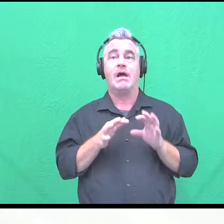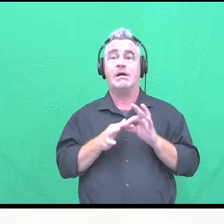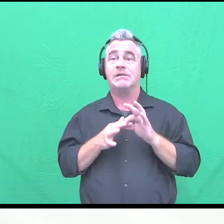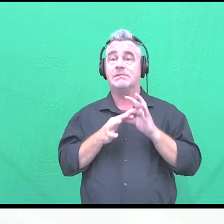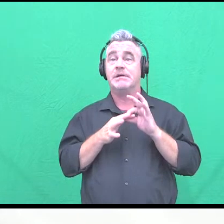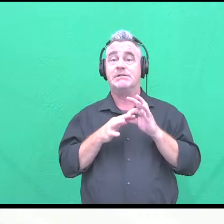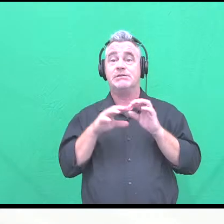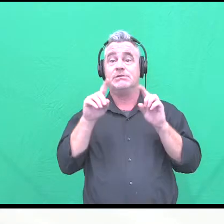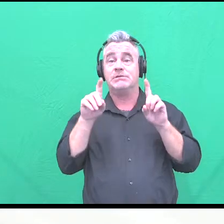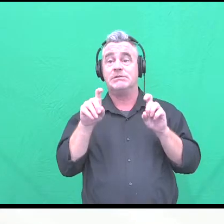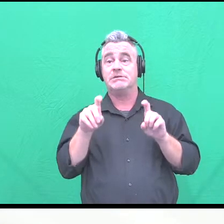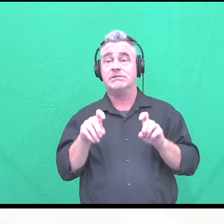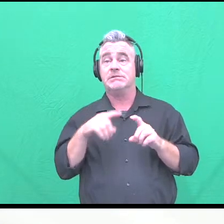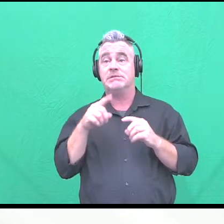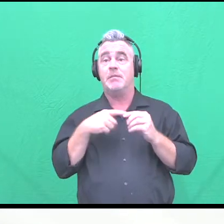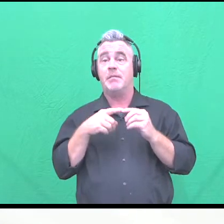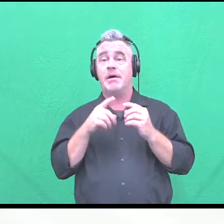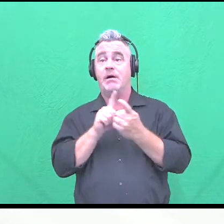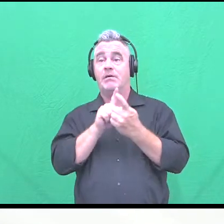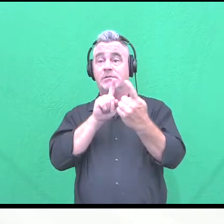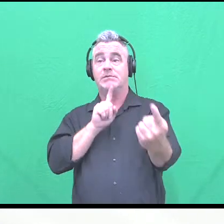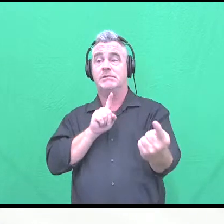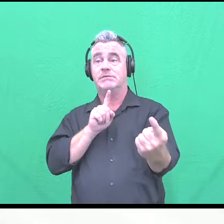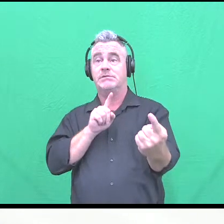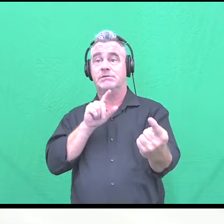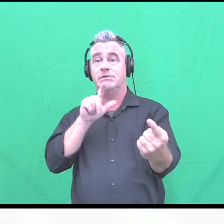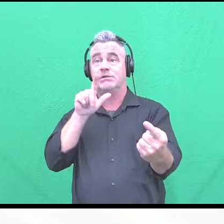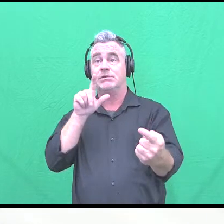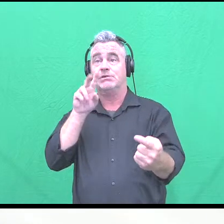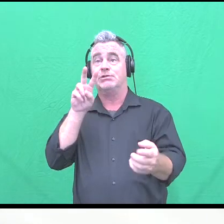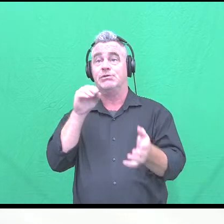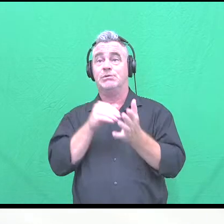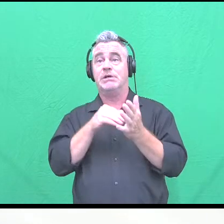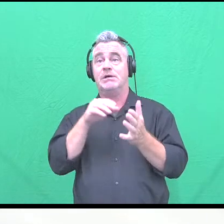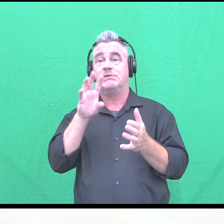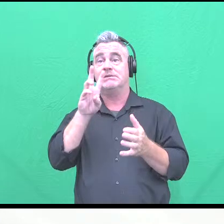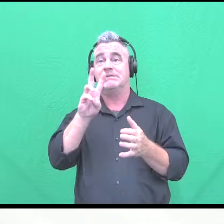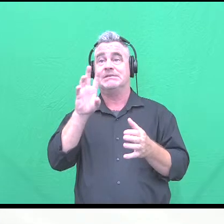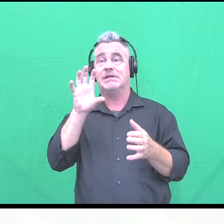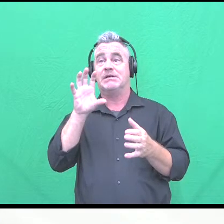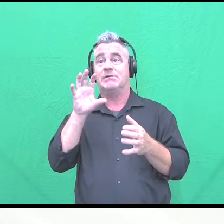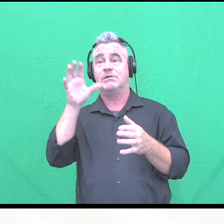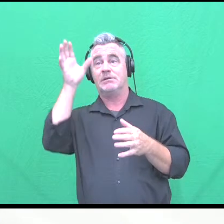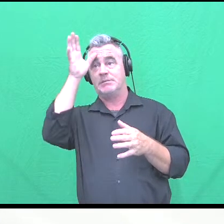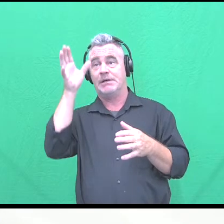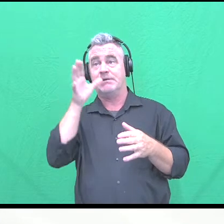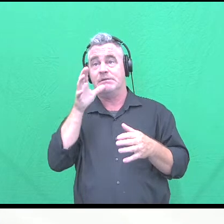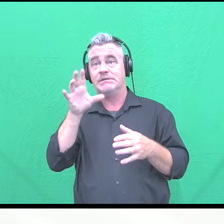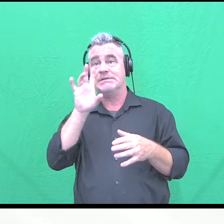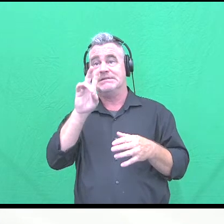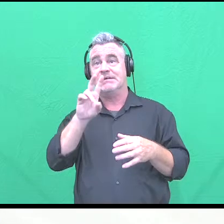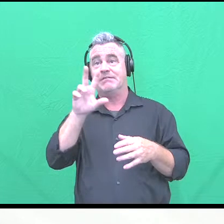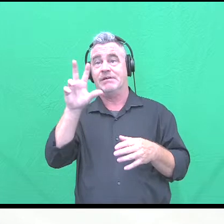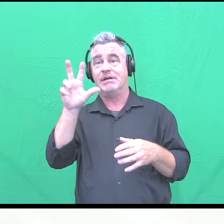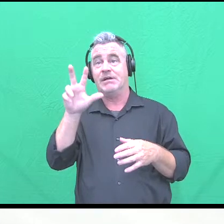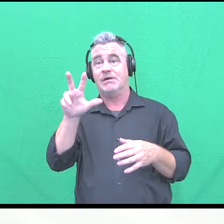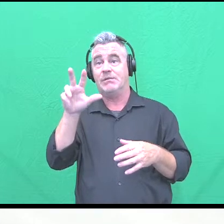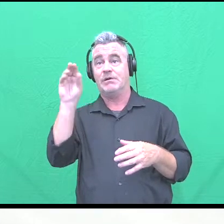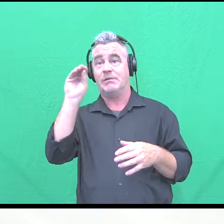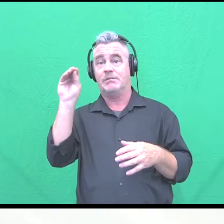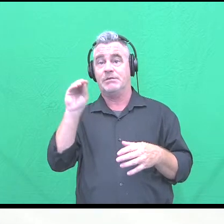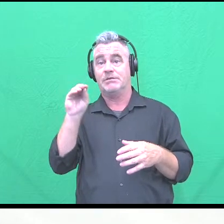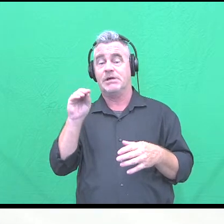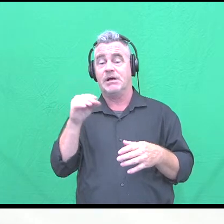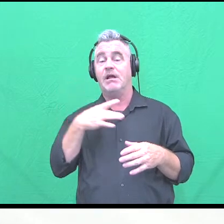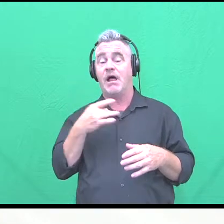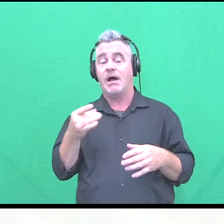around distance learning. We had 2,600 parents complete the survey, and 73% responded favorably